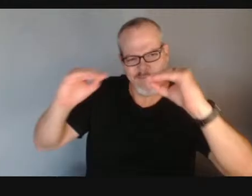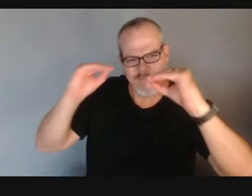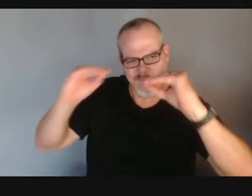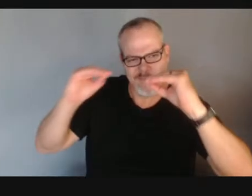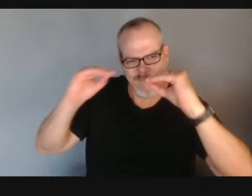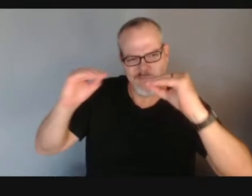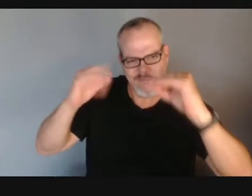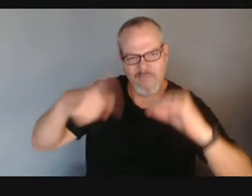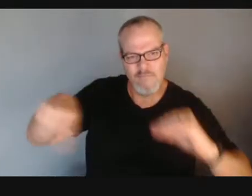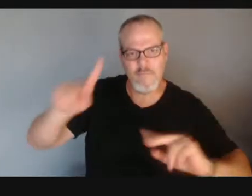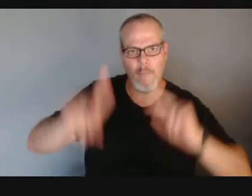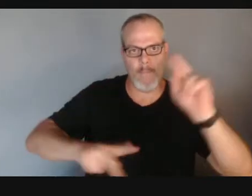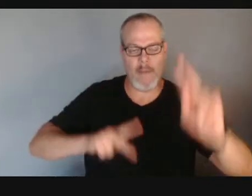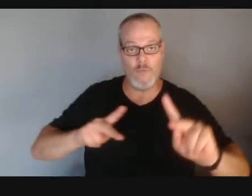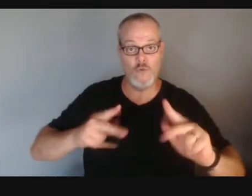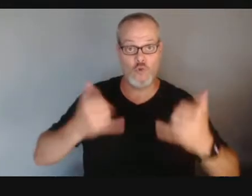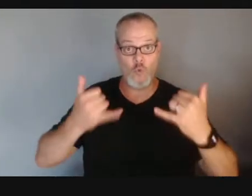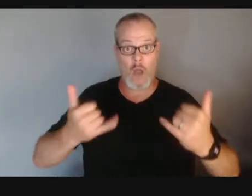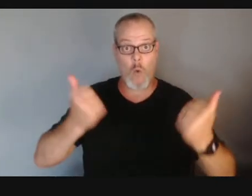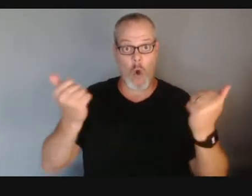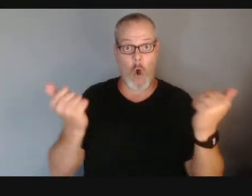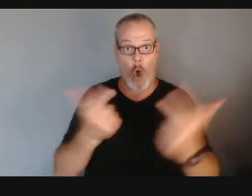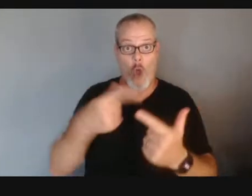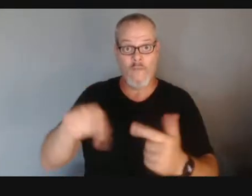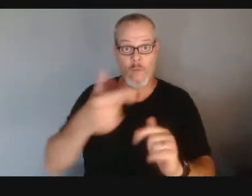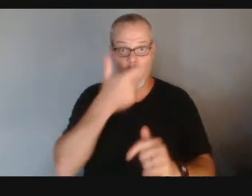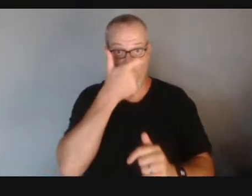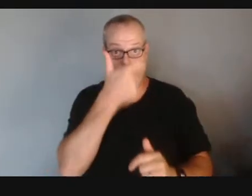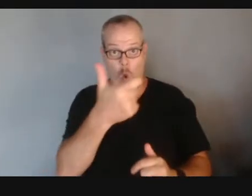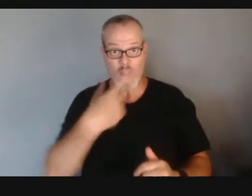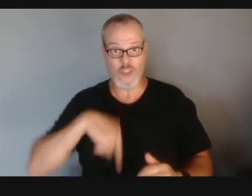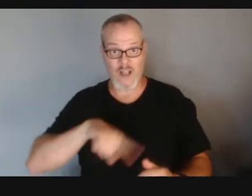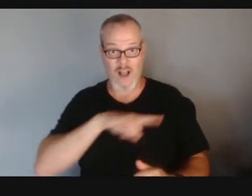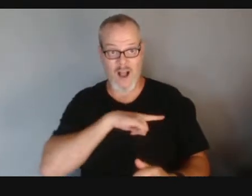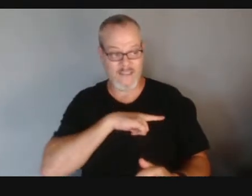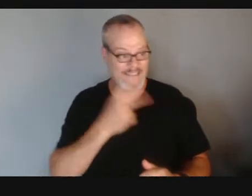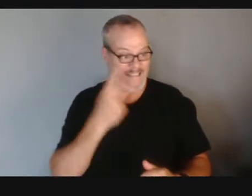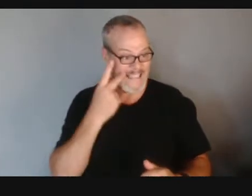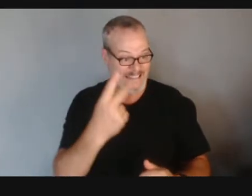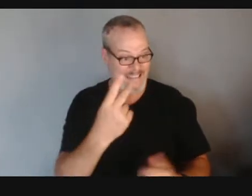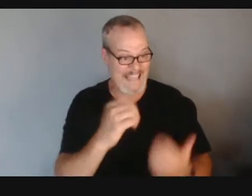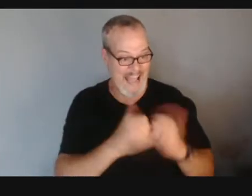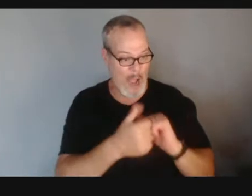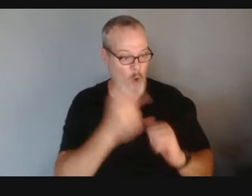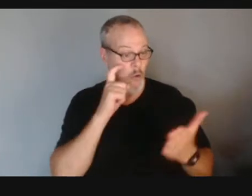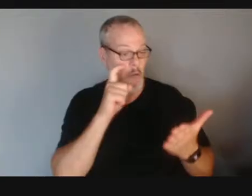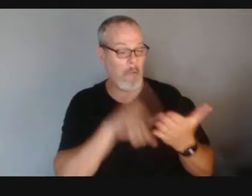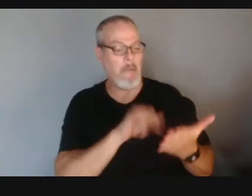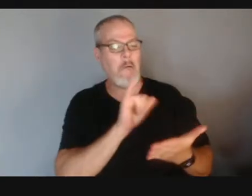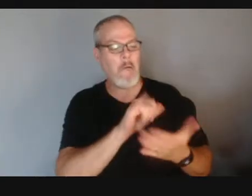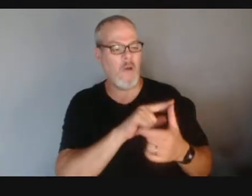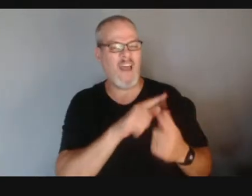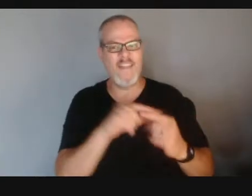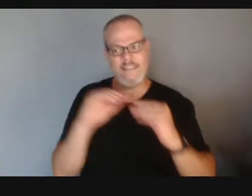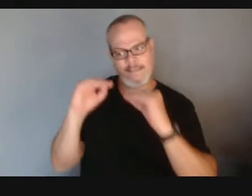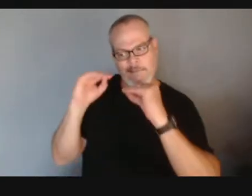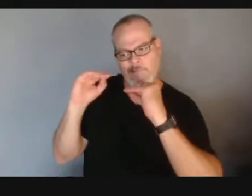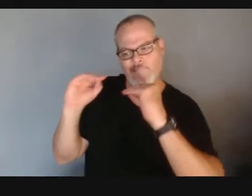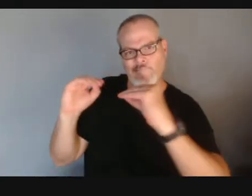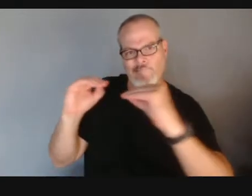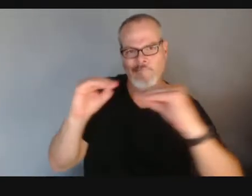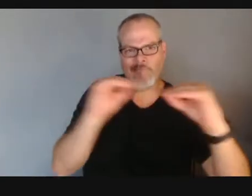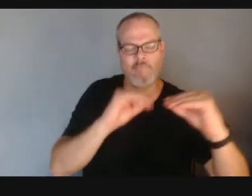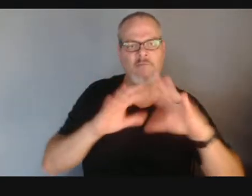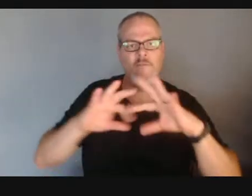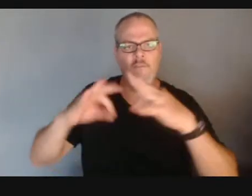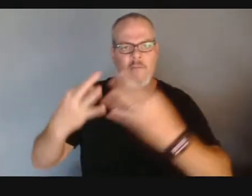now everybody that's been watching us, when they see something come up, not only recognize, but help educate maybe their friends or family when they get